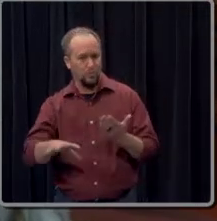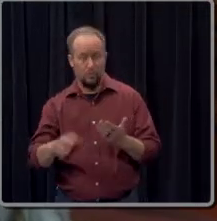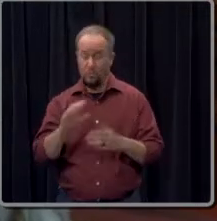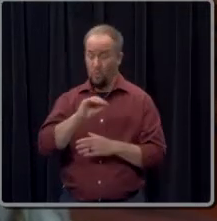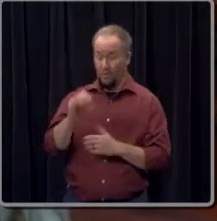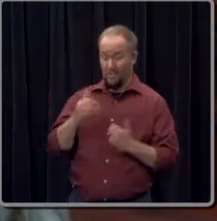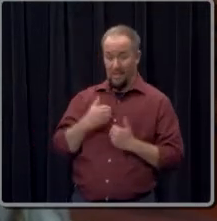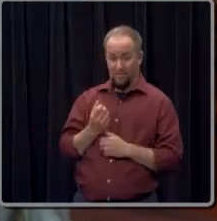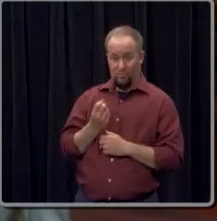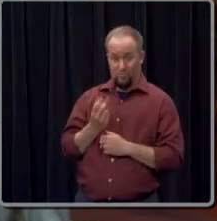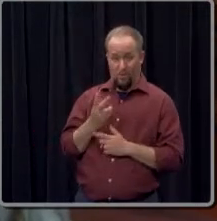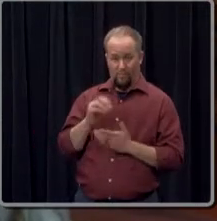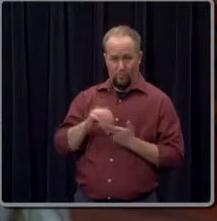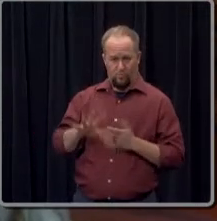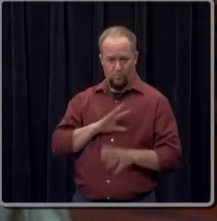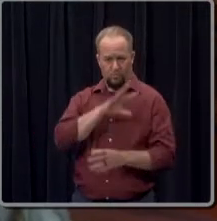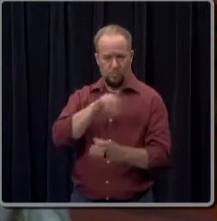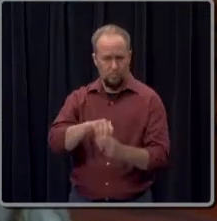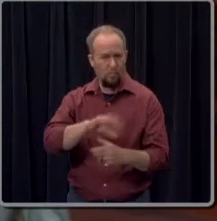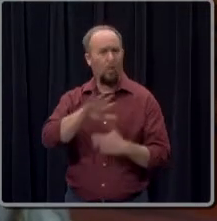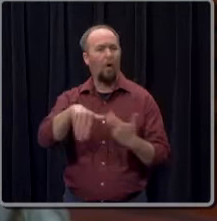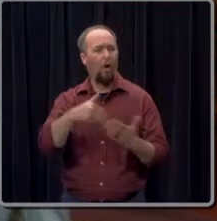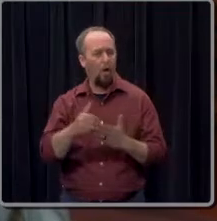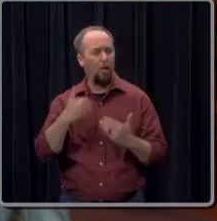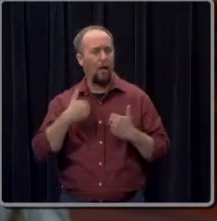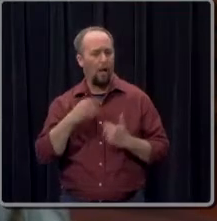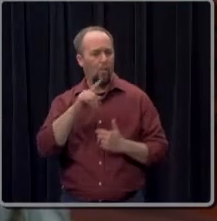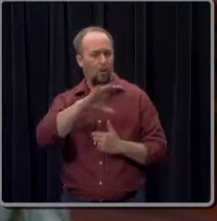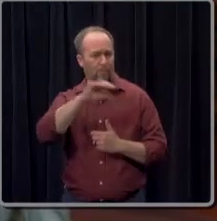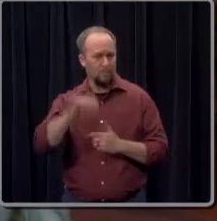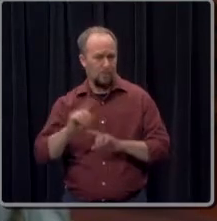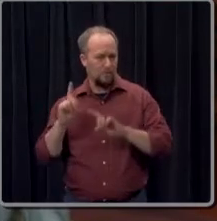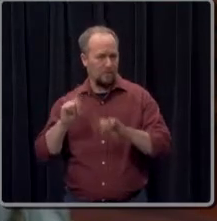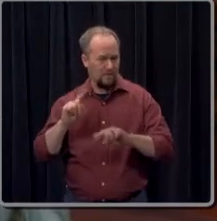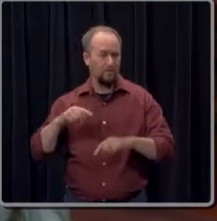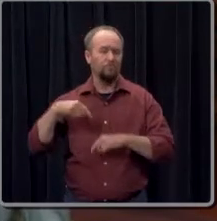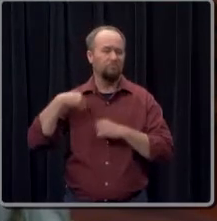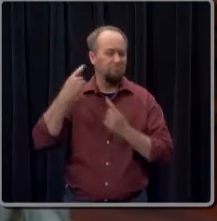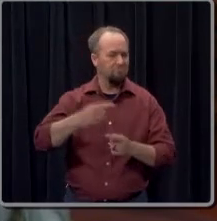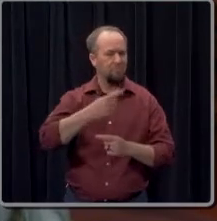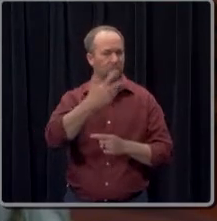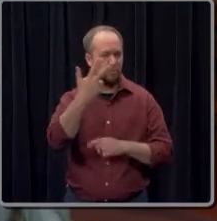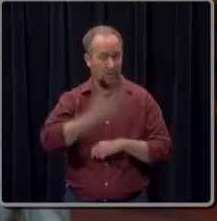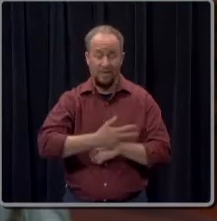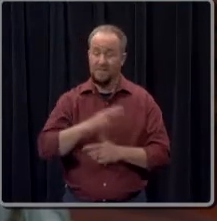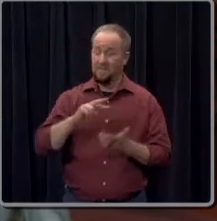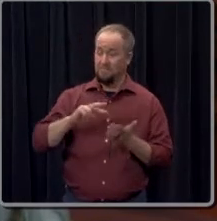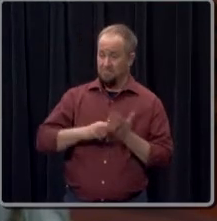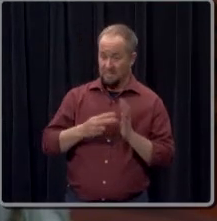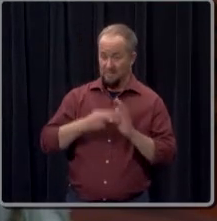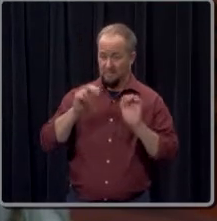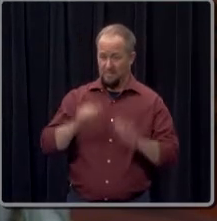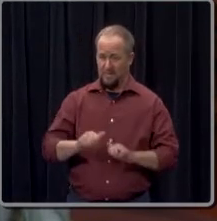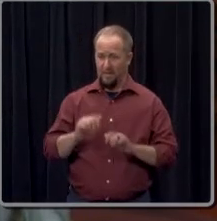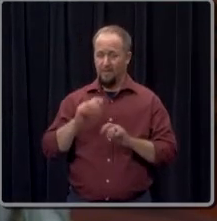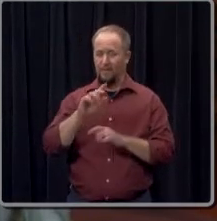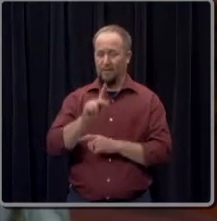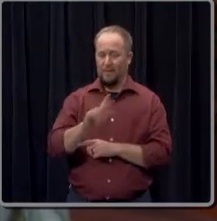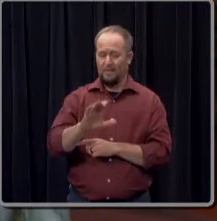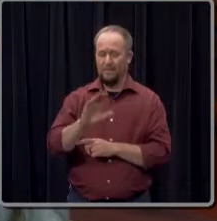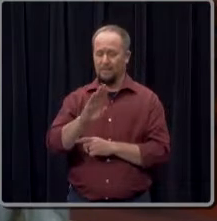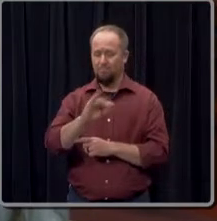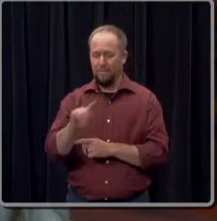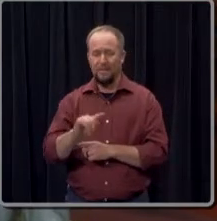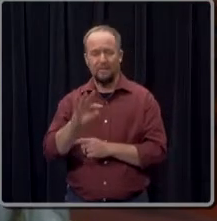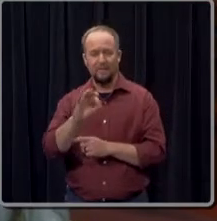12 students participate and all had 100% attendance throughout the 3 days, which makes them eligible for Casey BizFest scholarships